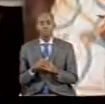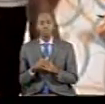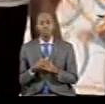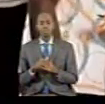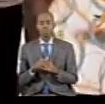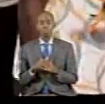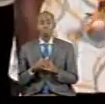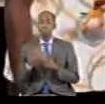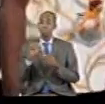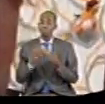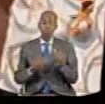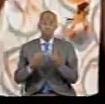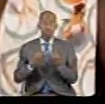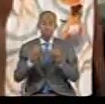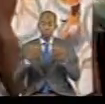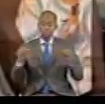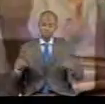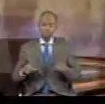every area of your life,